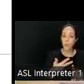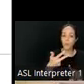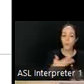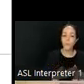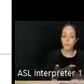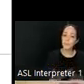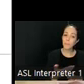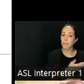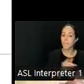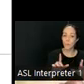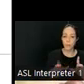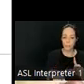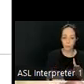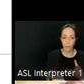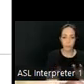expiration date.